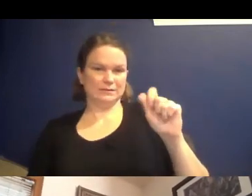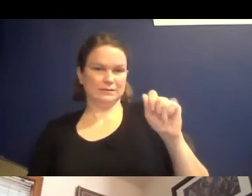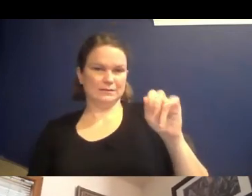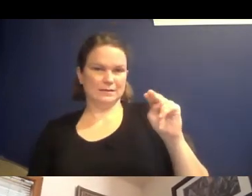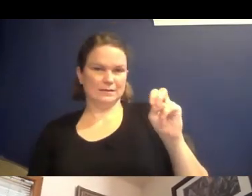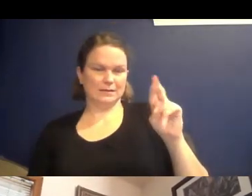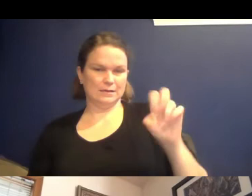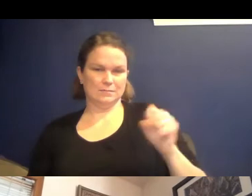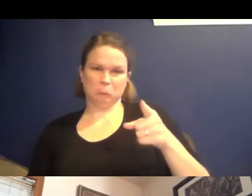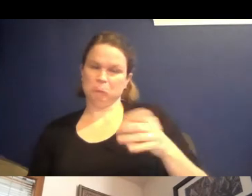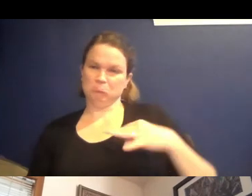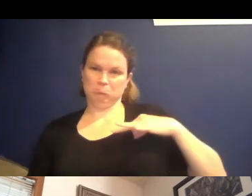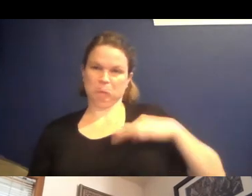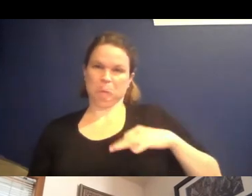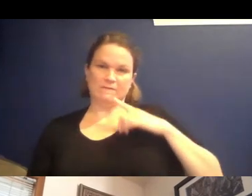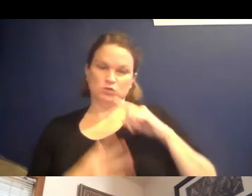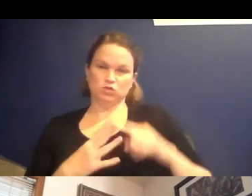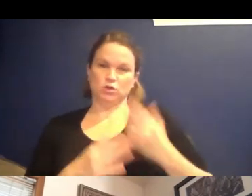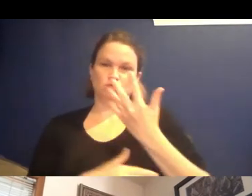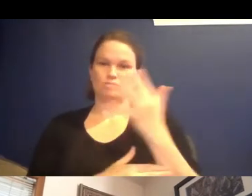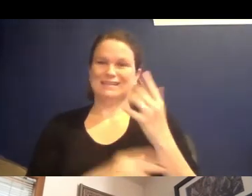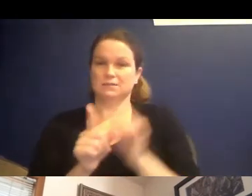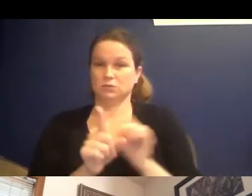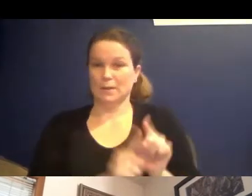these are used for starting trees as well.